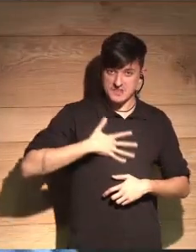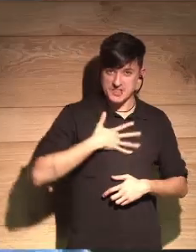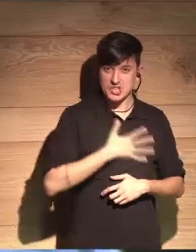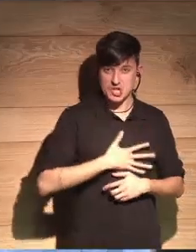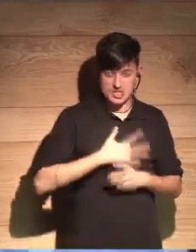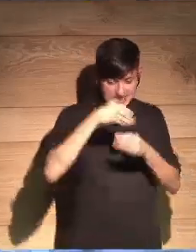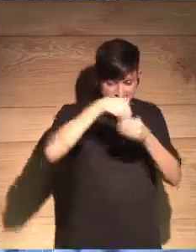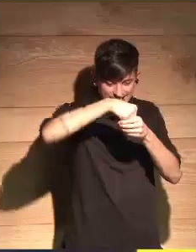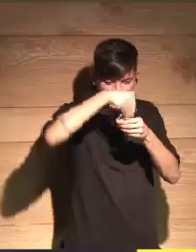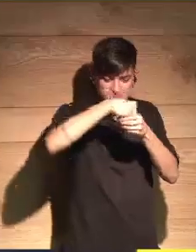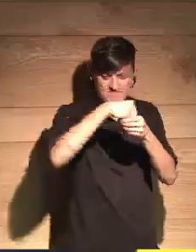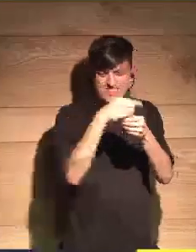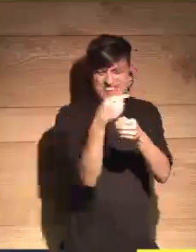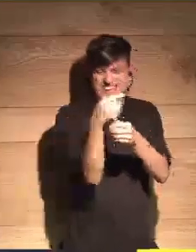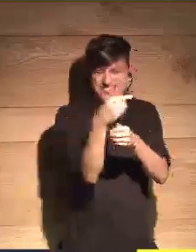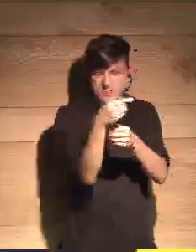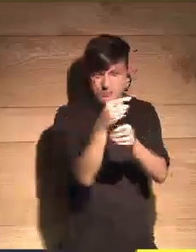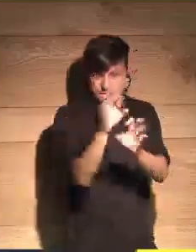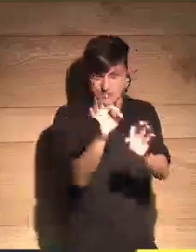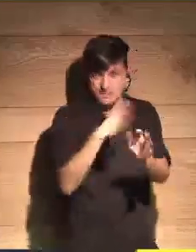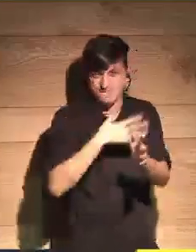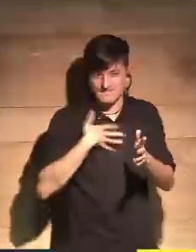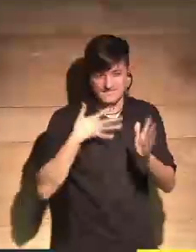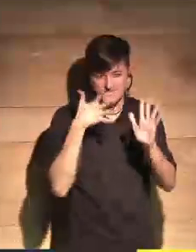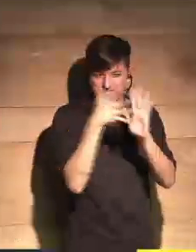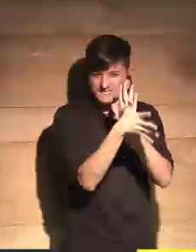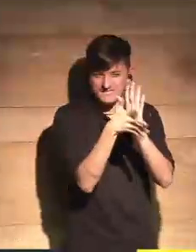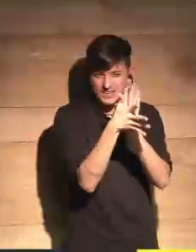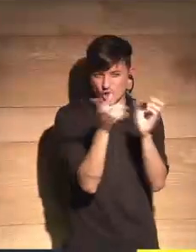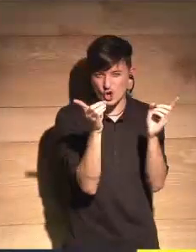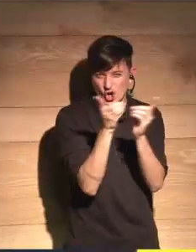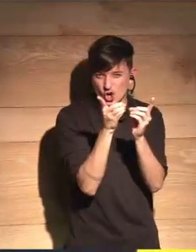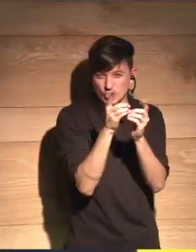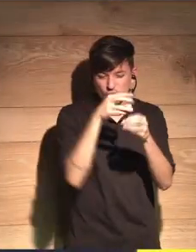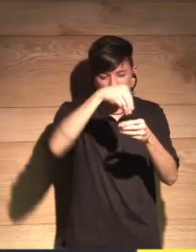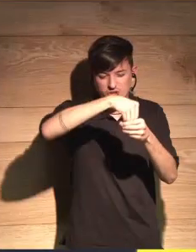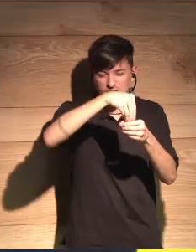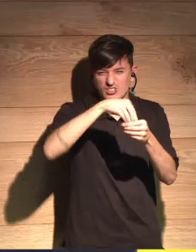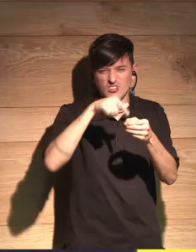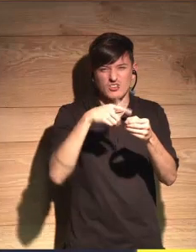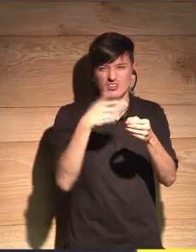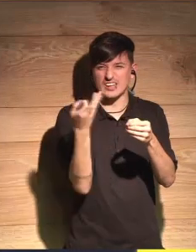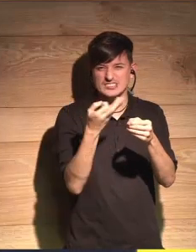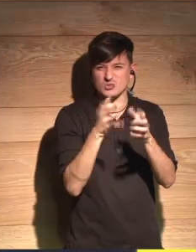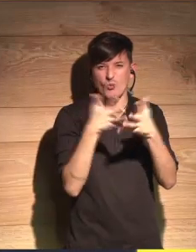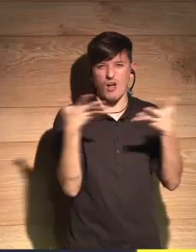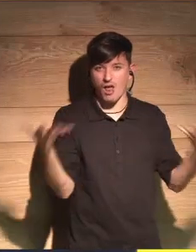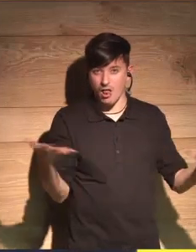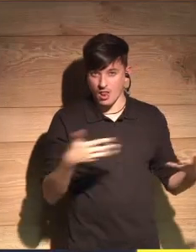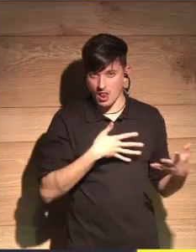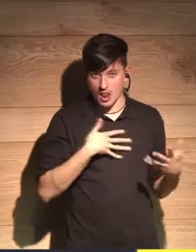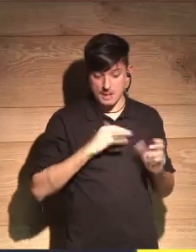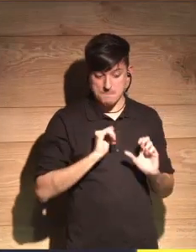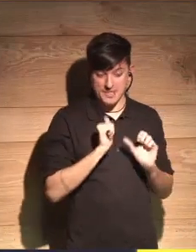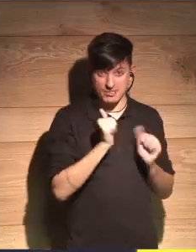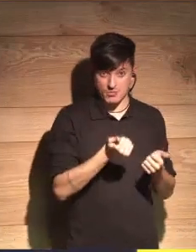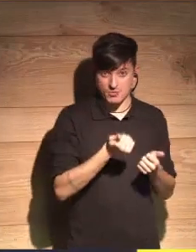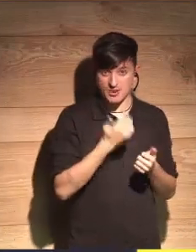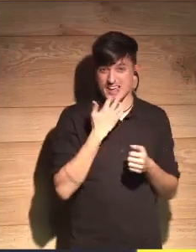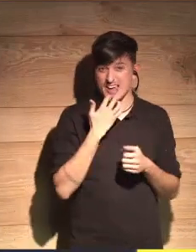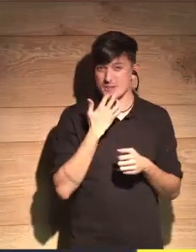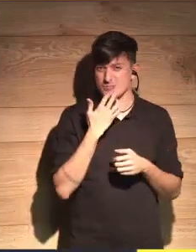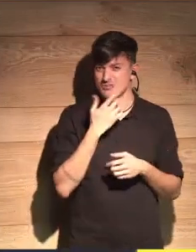was really fulfilling for me. The content is really negative, a negative one. And I would like to describe very briefly what is the content about, by